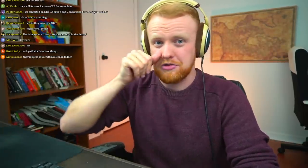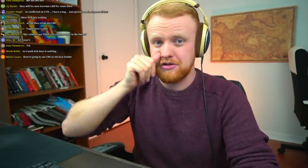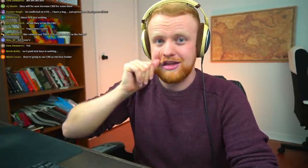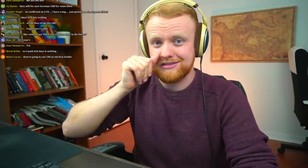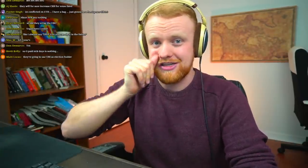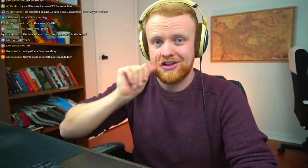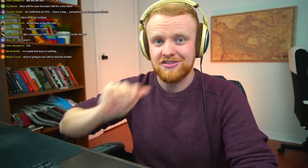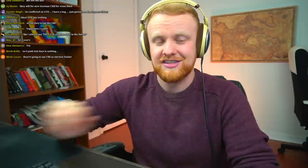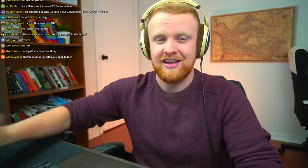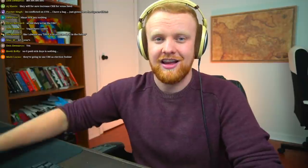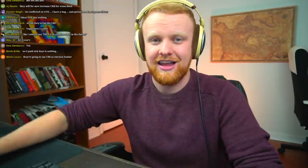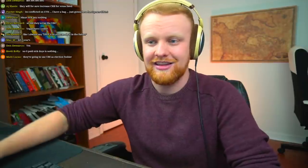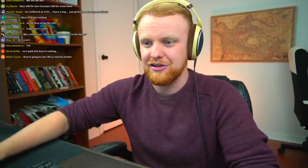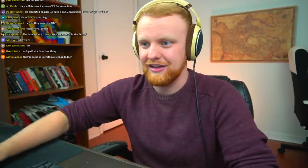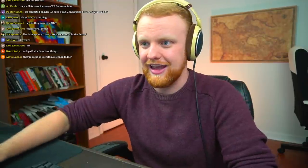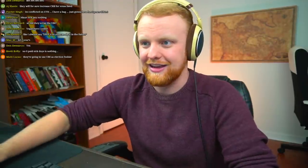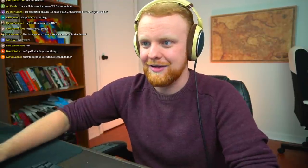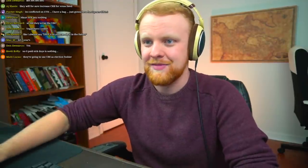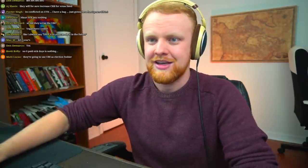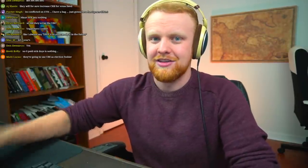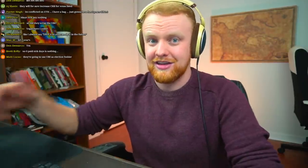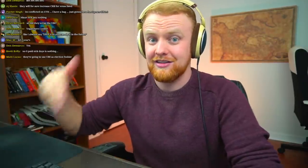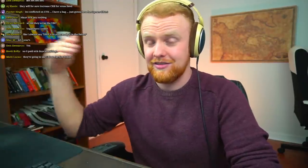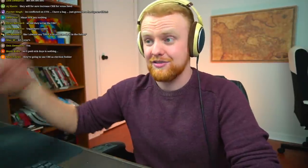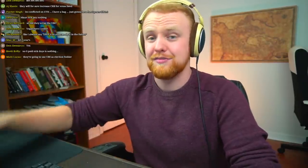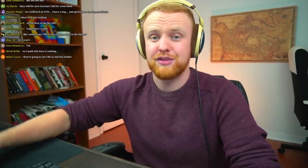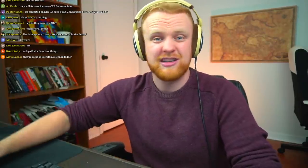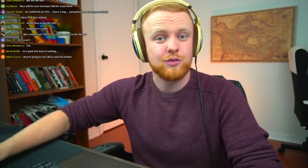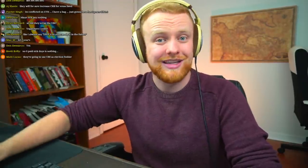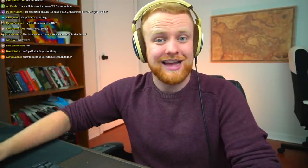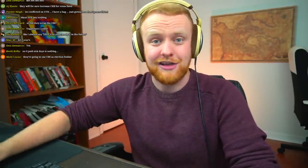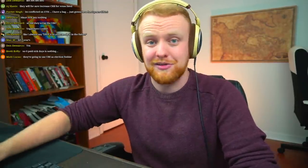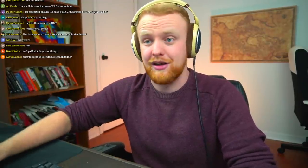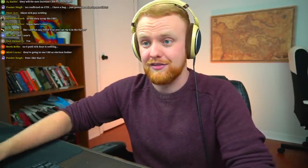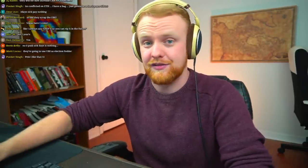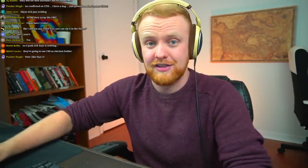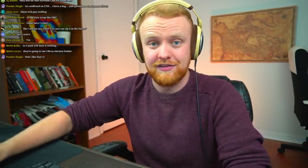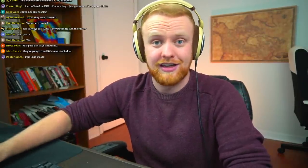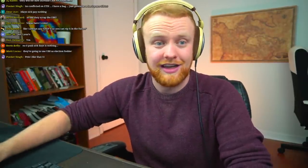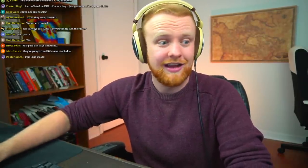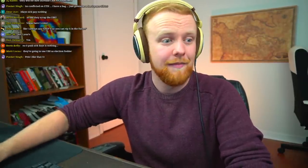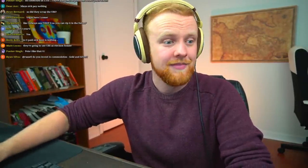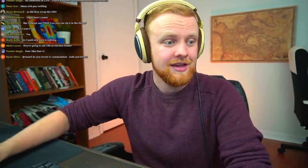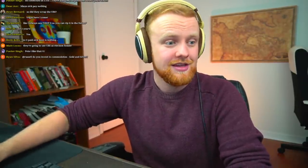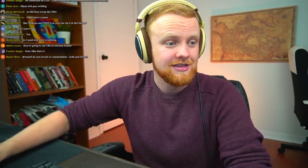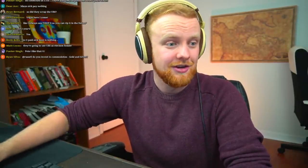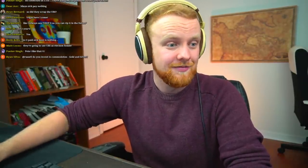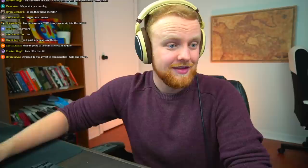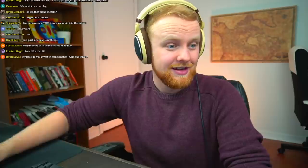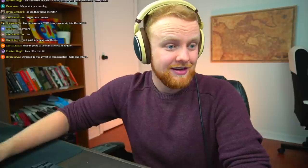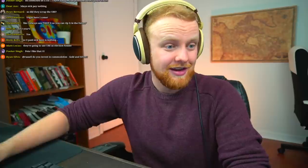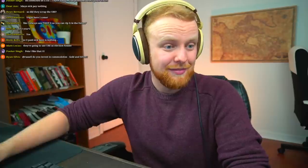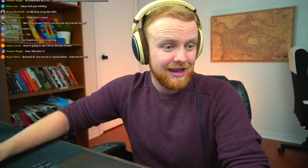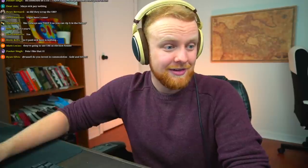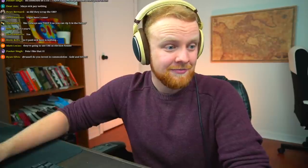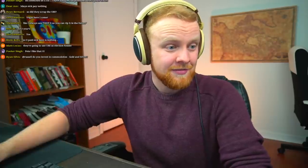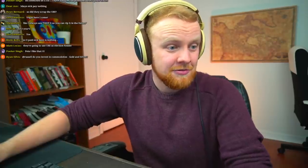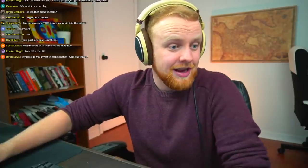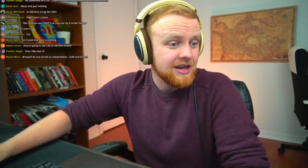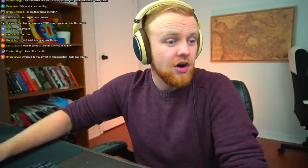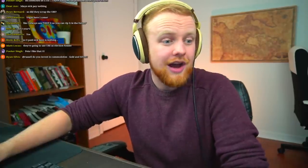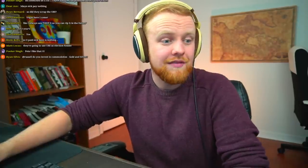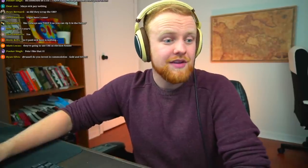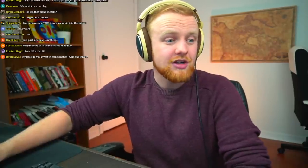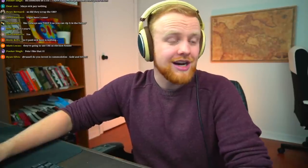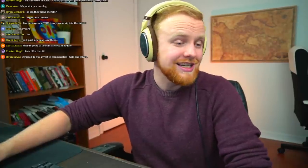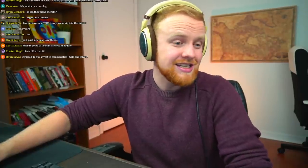like $200,000 yearly income, there's some pretty sweet tax write-offs for dividend income. So not bad.